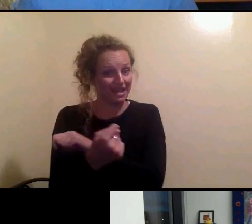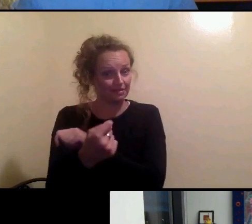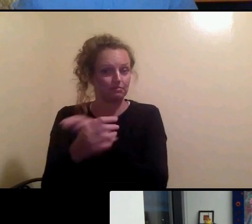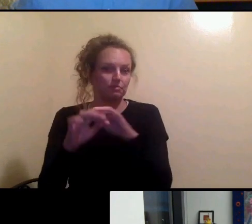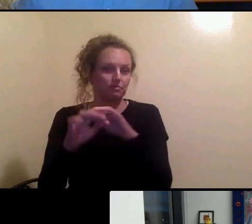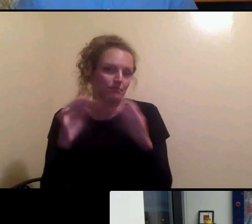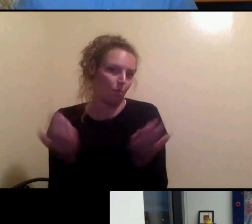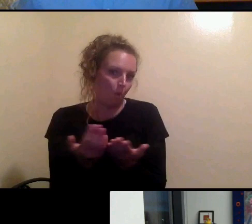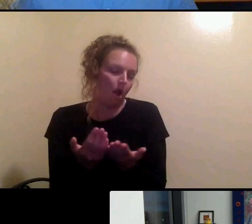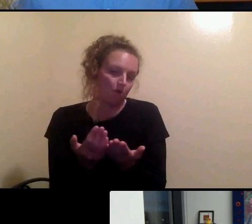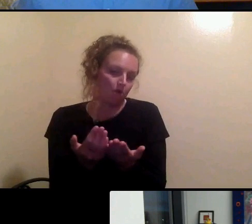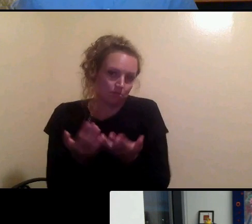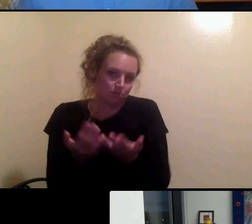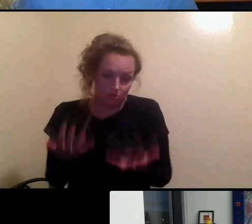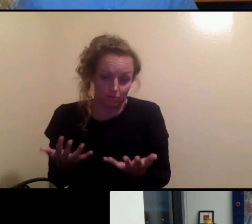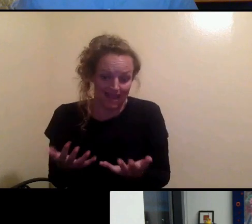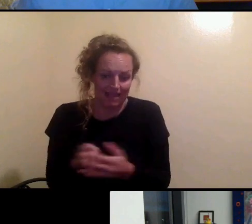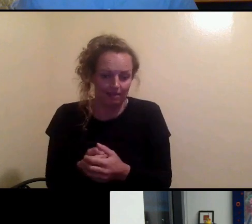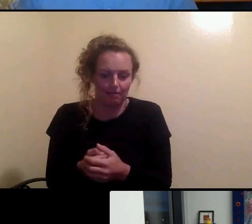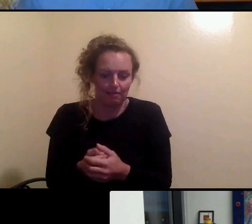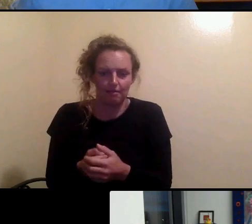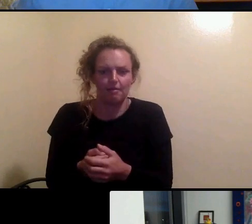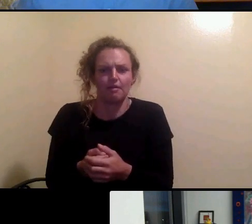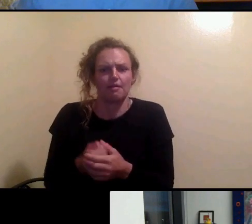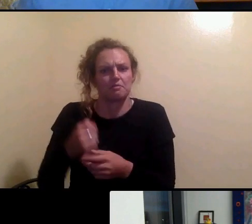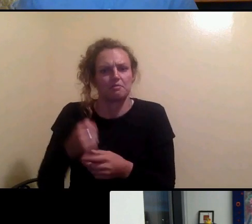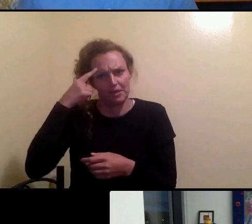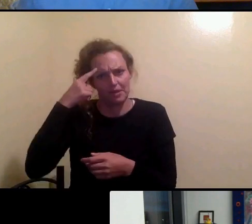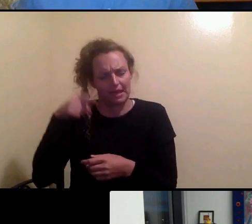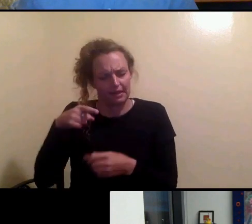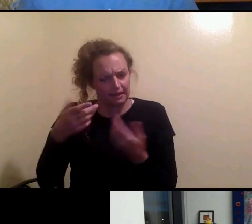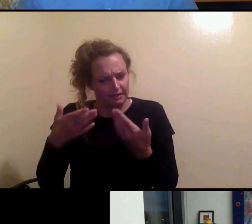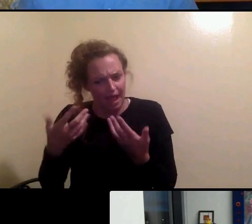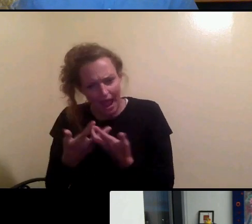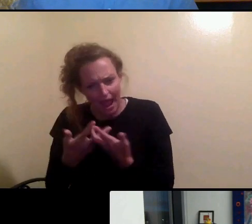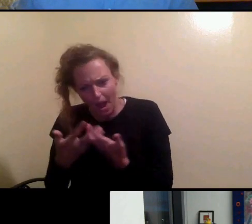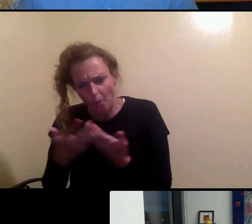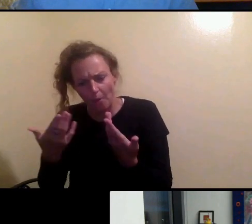been developed for persons with disabilities. And I'll give you an example,